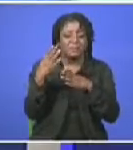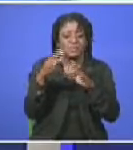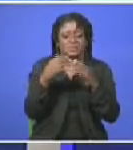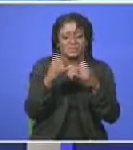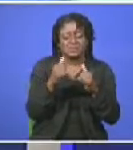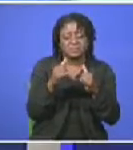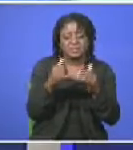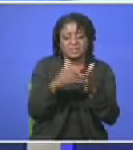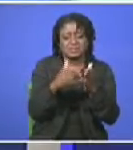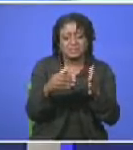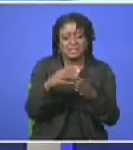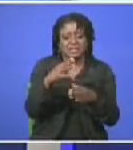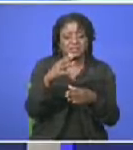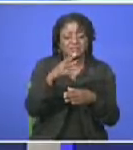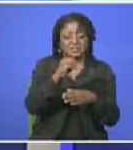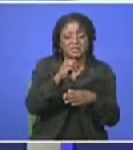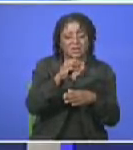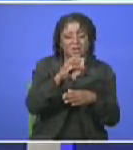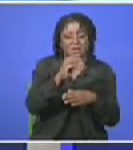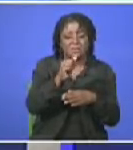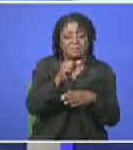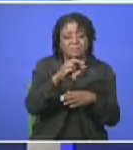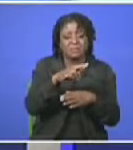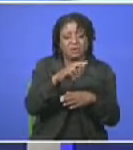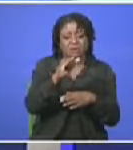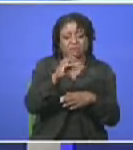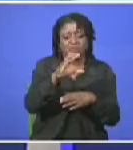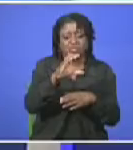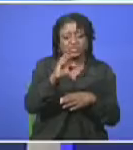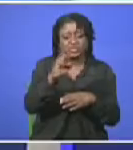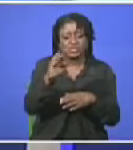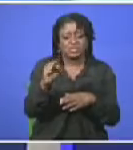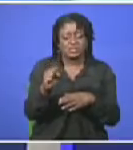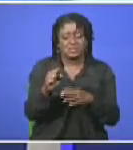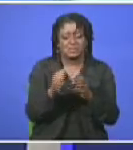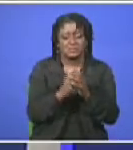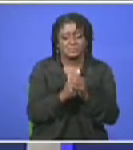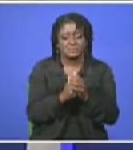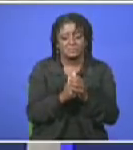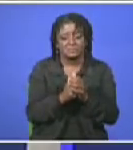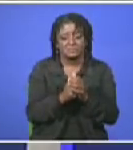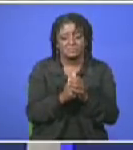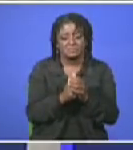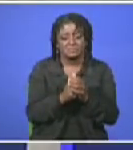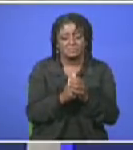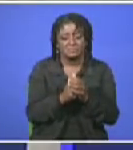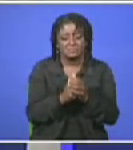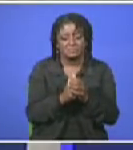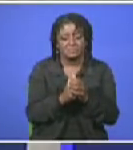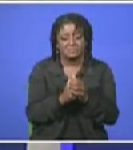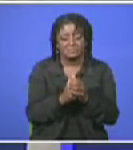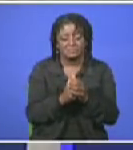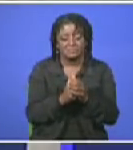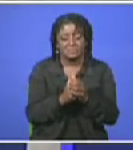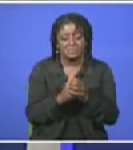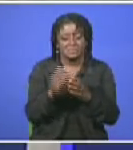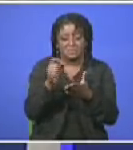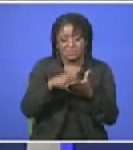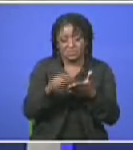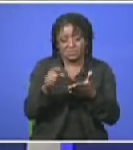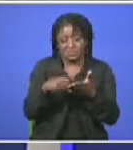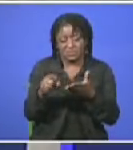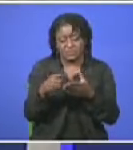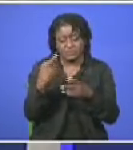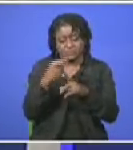division. Our ladies go up against the International Chess Committee of the Deaf. Scores in from the BAIS private